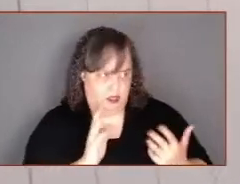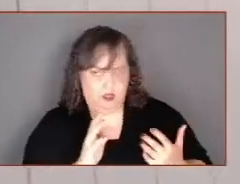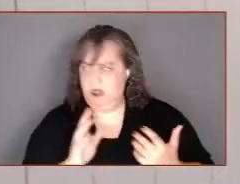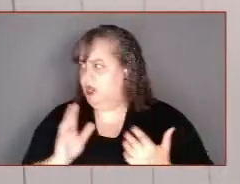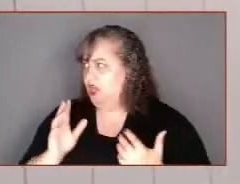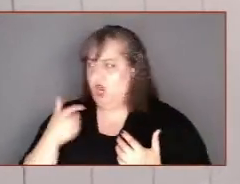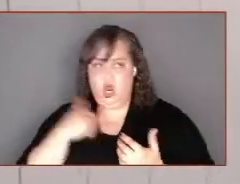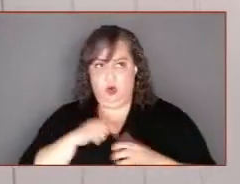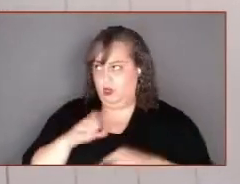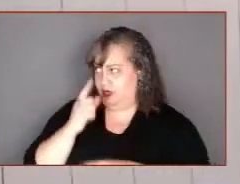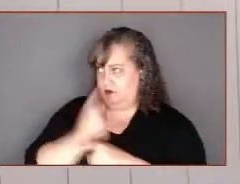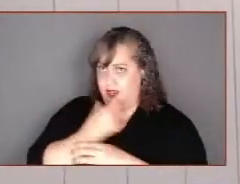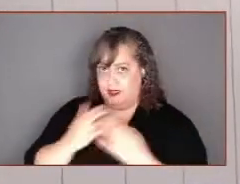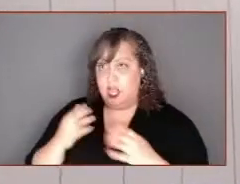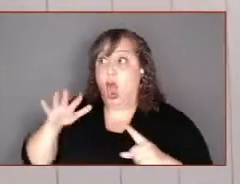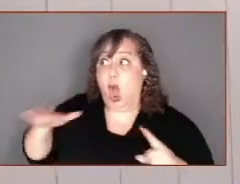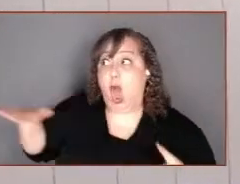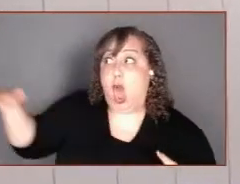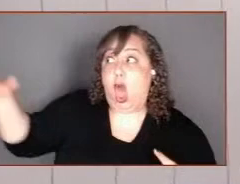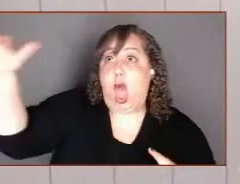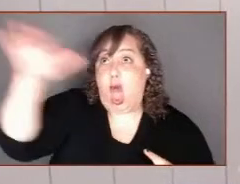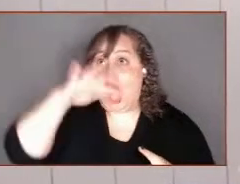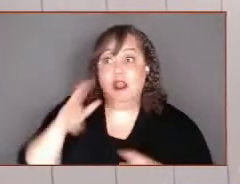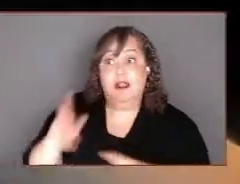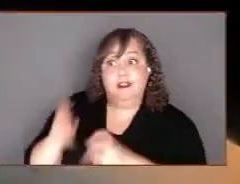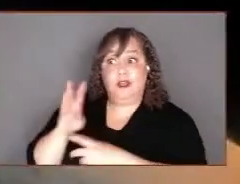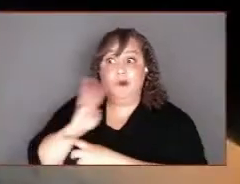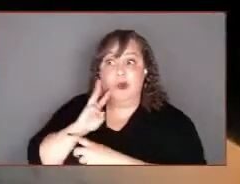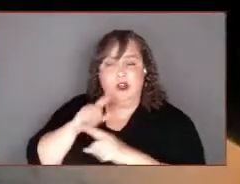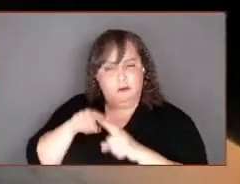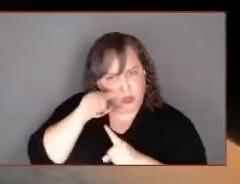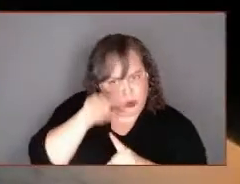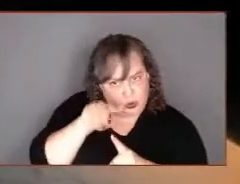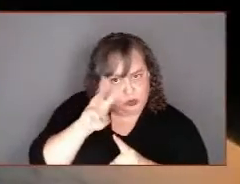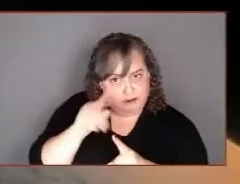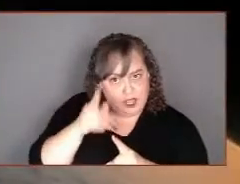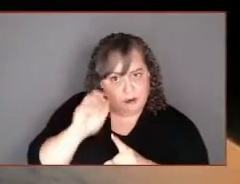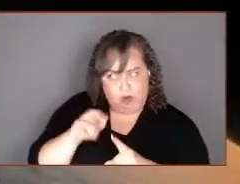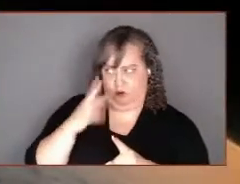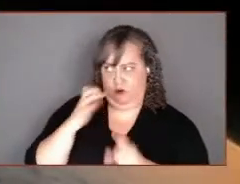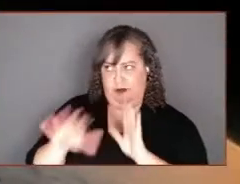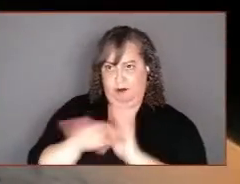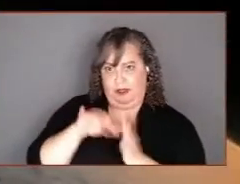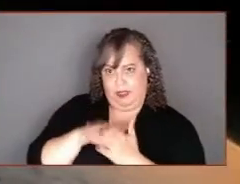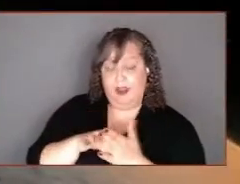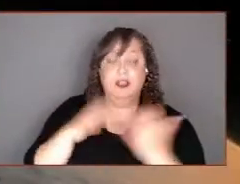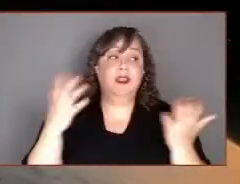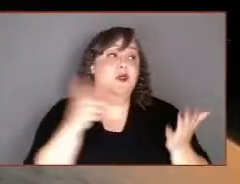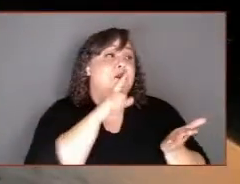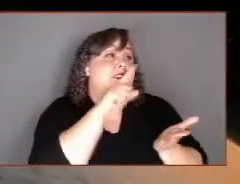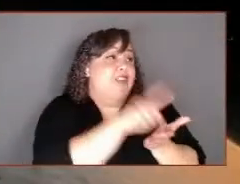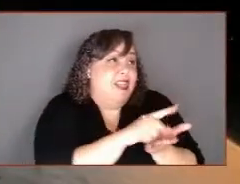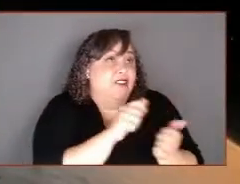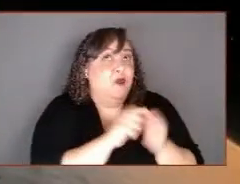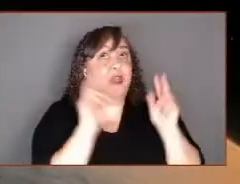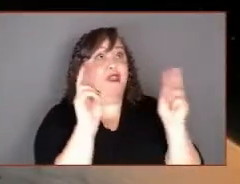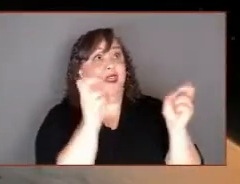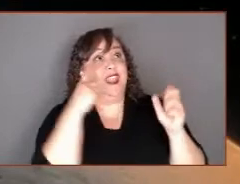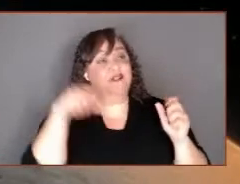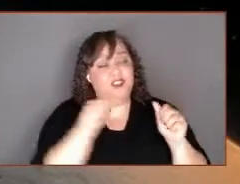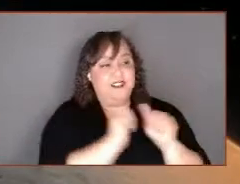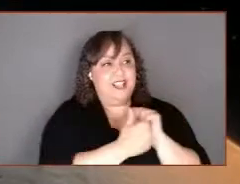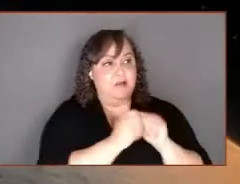If no one else here is choosing that approach, why did you choose that approach? Well, we really fell in love with the theme of this competition, which is to build a